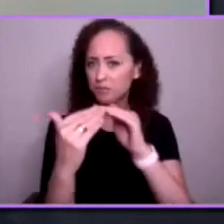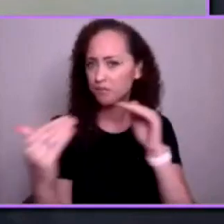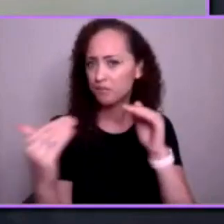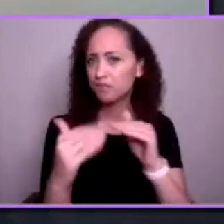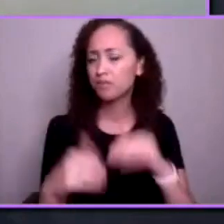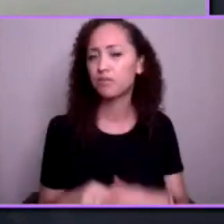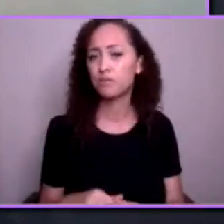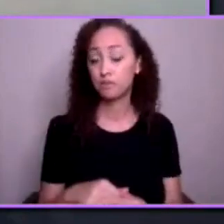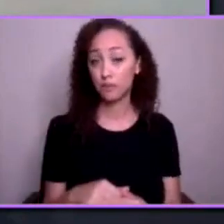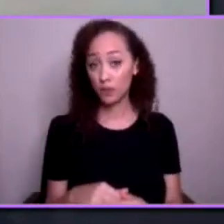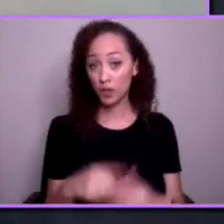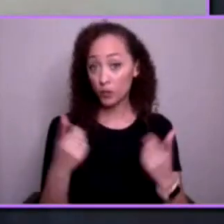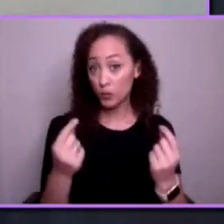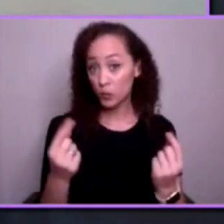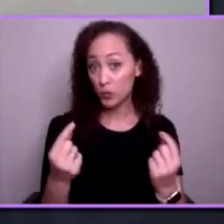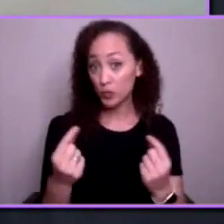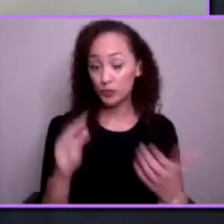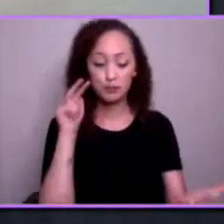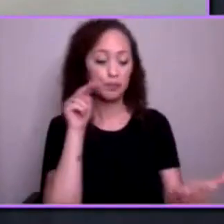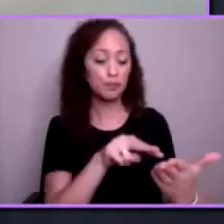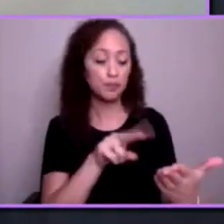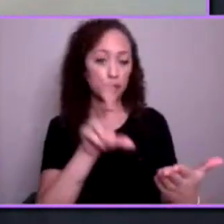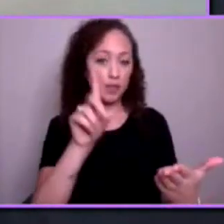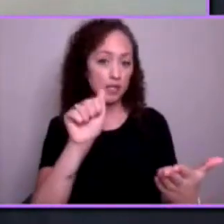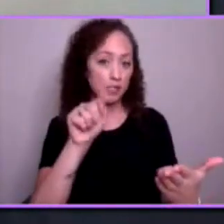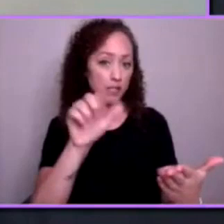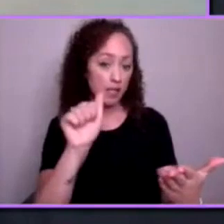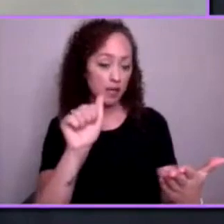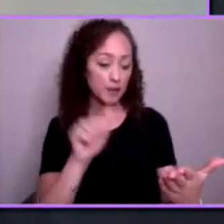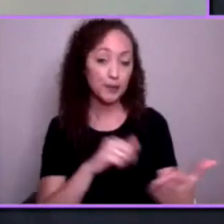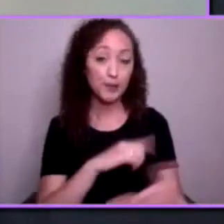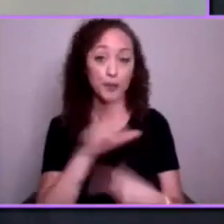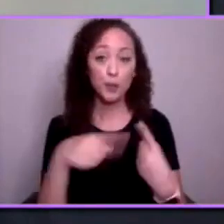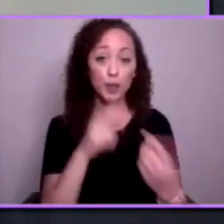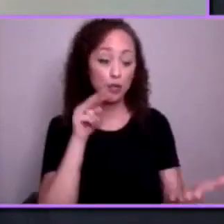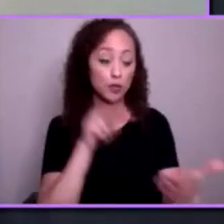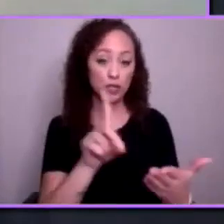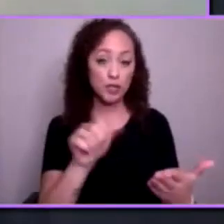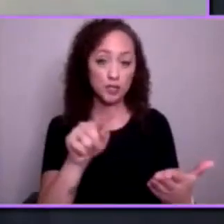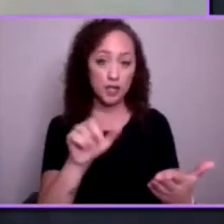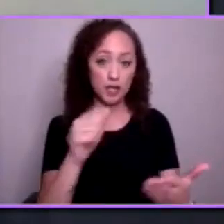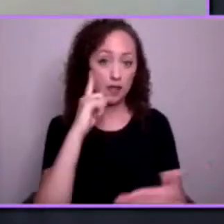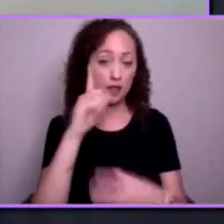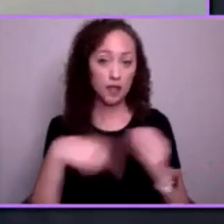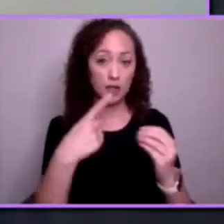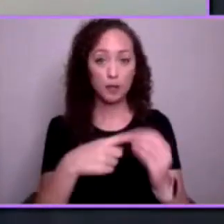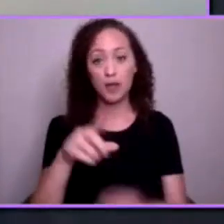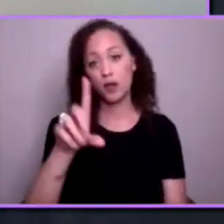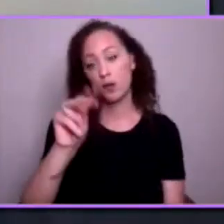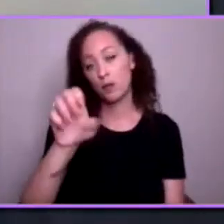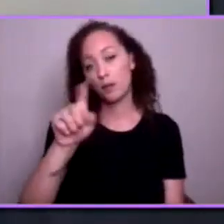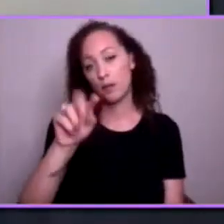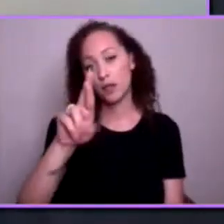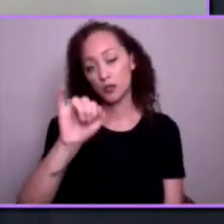at data. So when you think about data, think about it in terms of hard metrics, and also, so it's quantitative metrics as well as qualitative